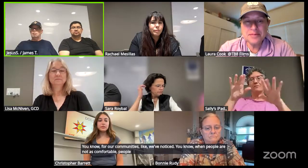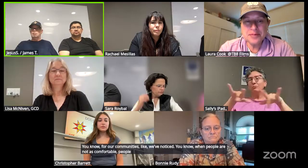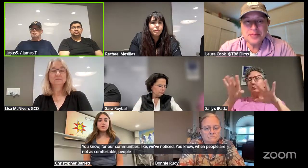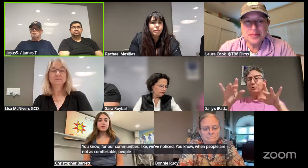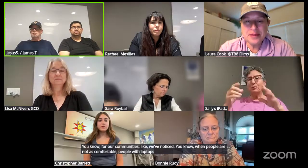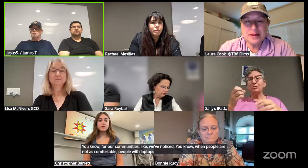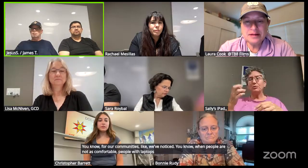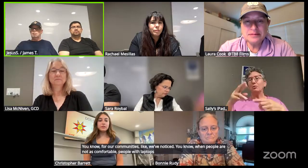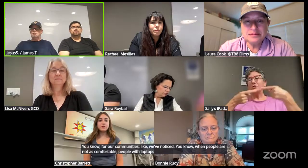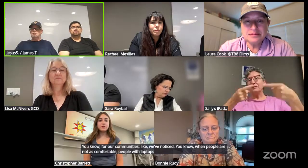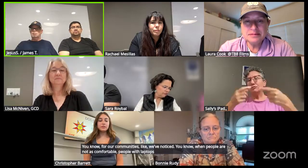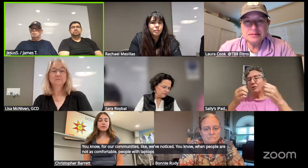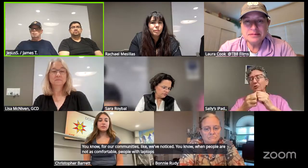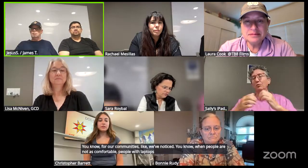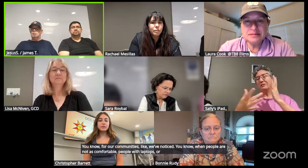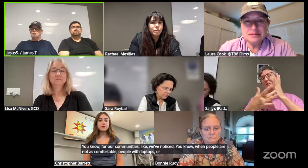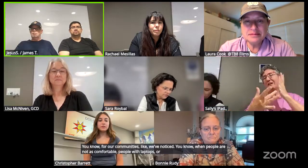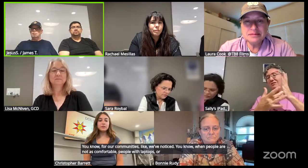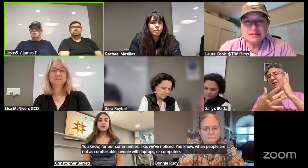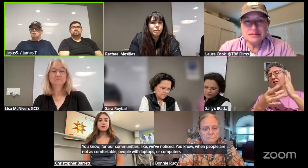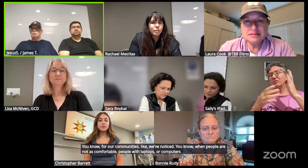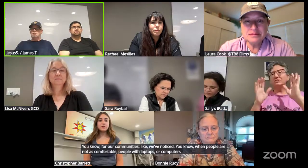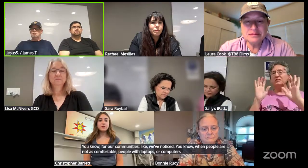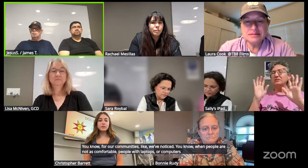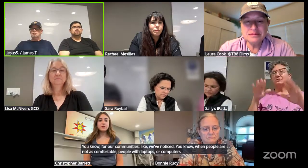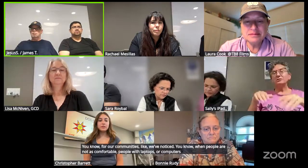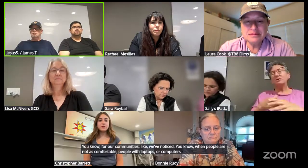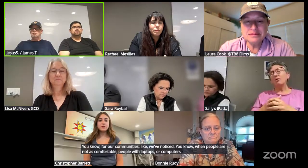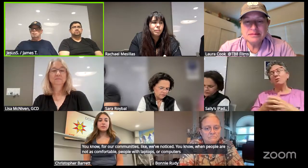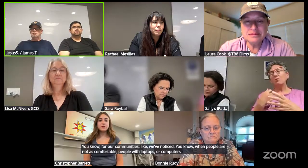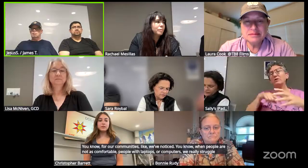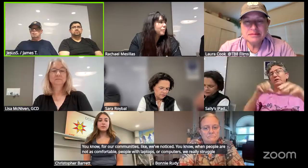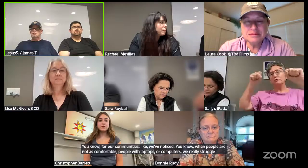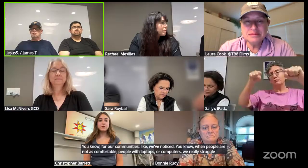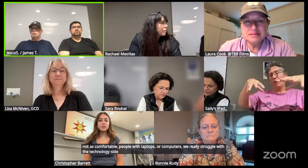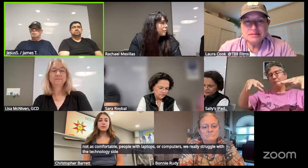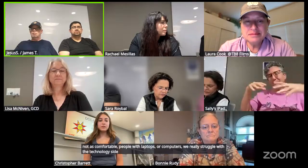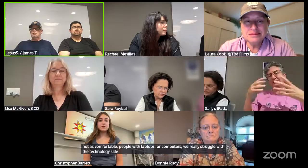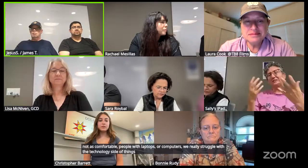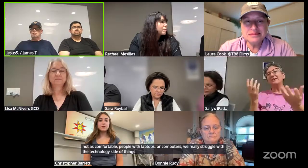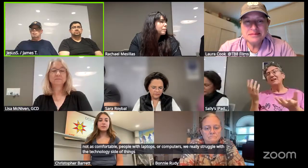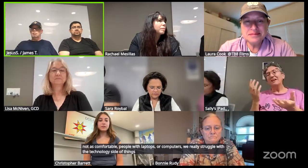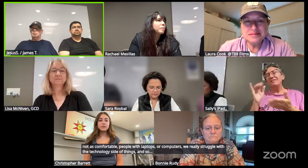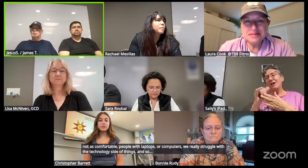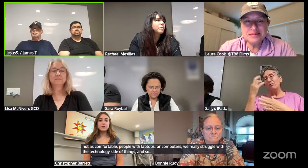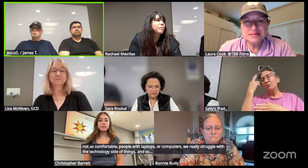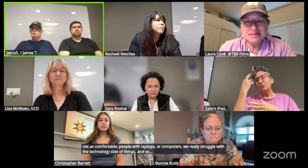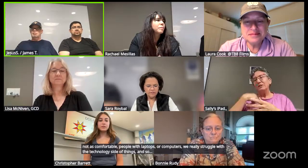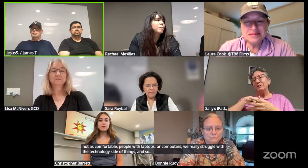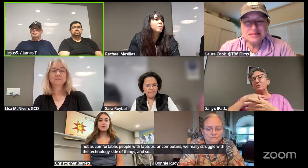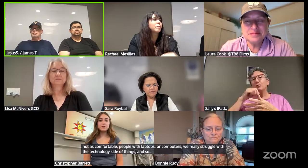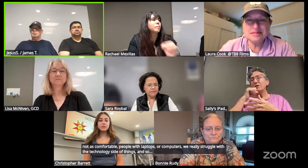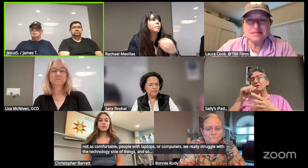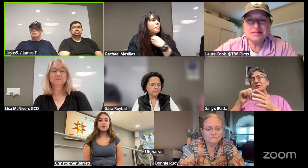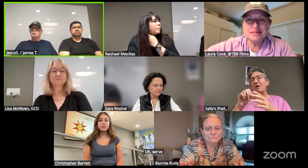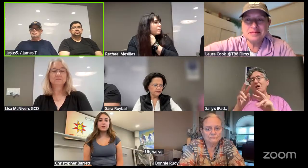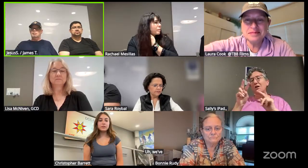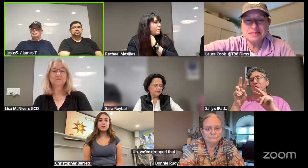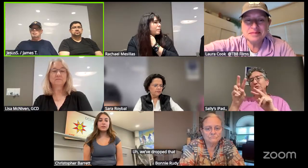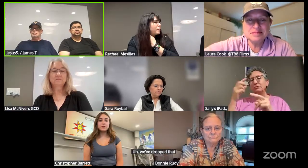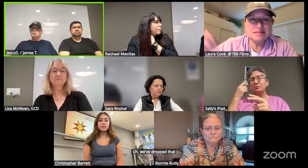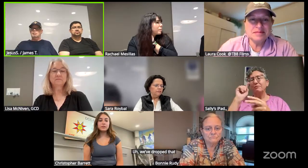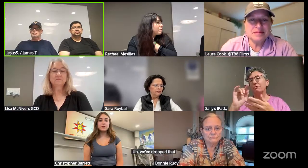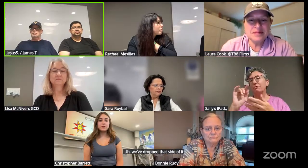laptops or computers, we really struggle with the technology side of things. And so we've dropped that side of